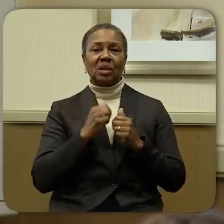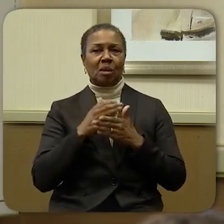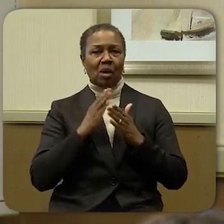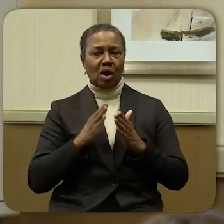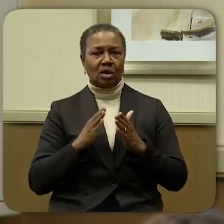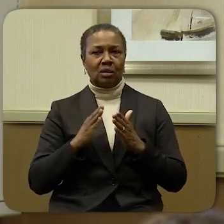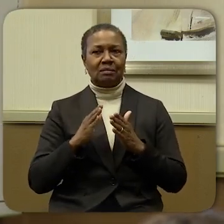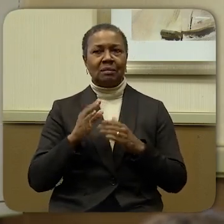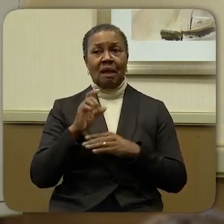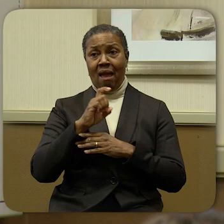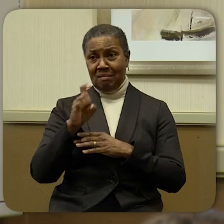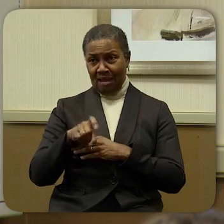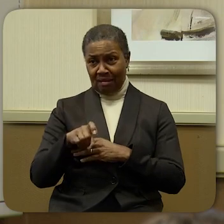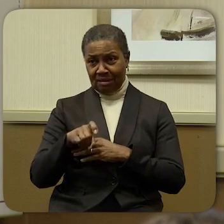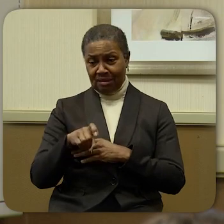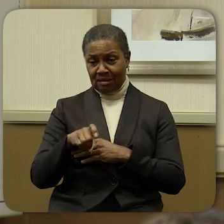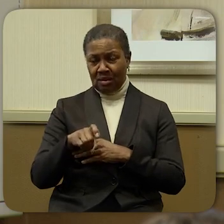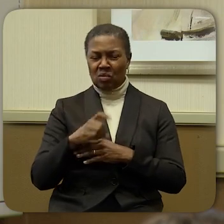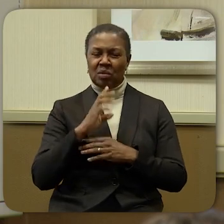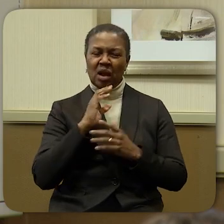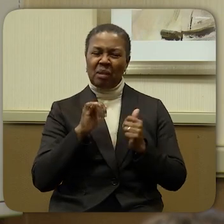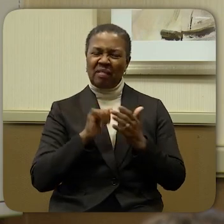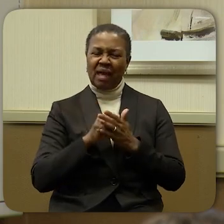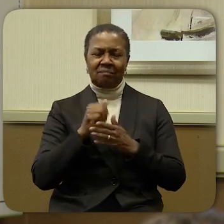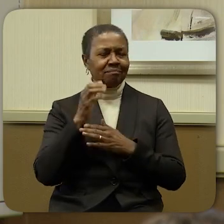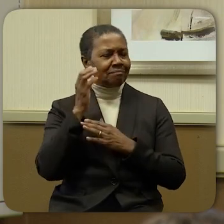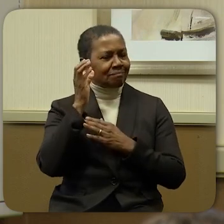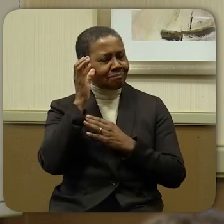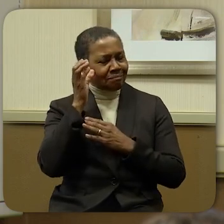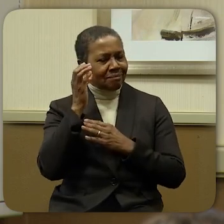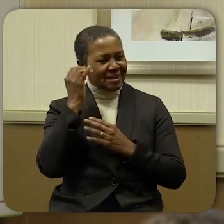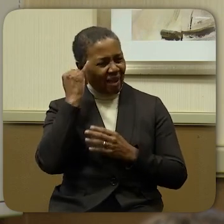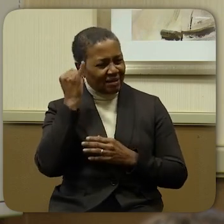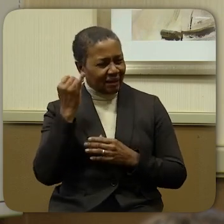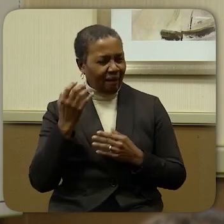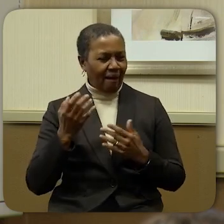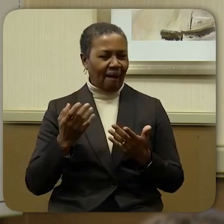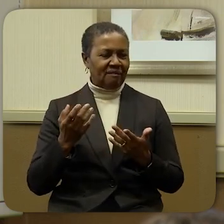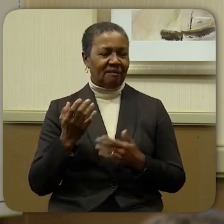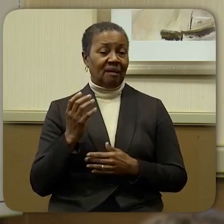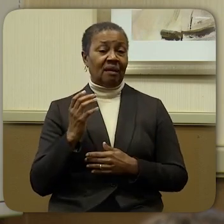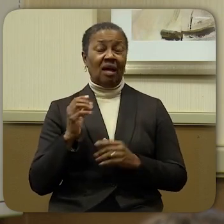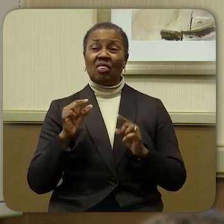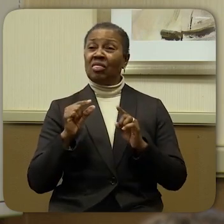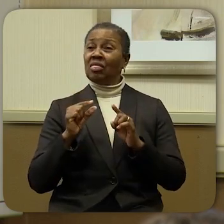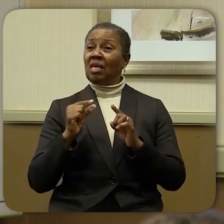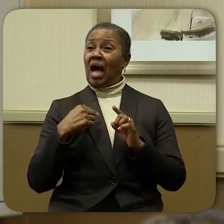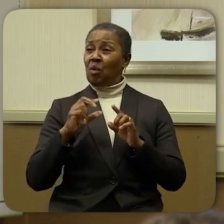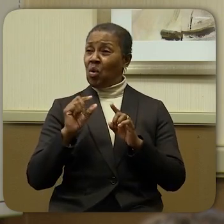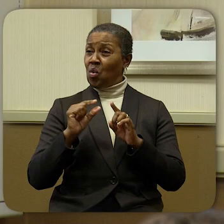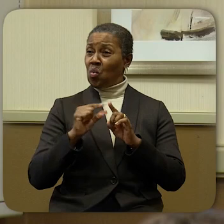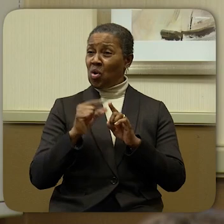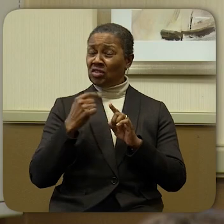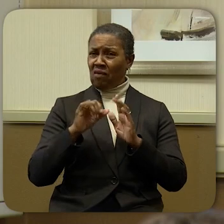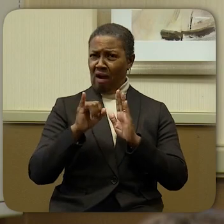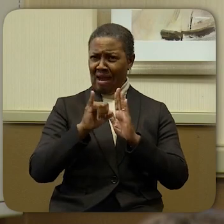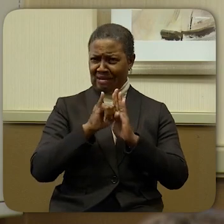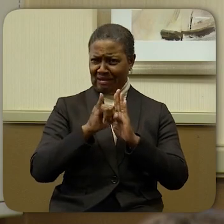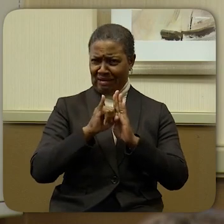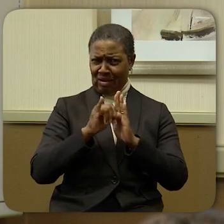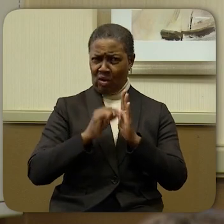partner in Texas yesterday, and we were talking about that concept of the words that we use for our